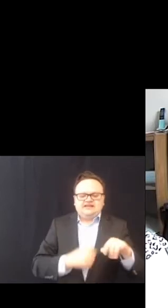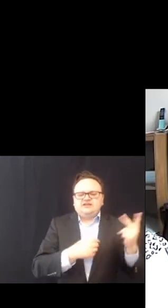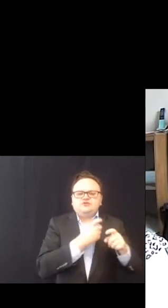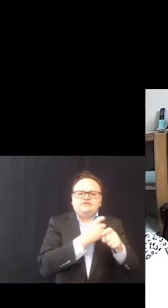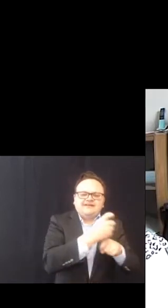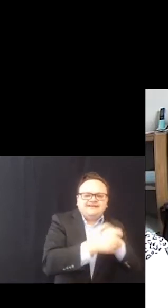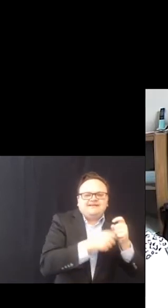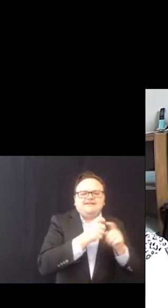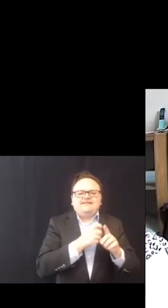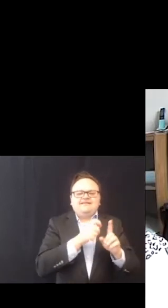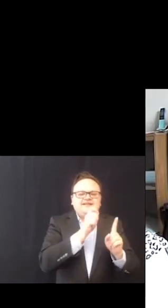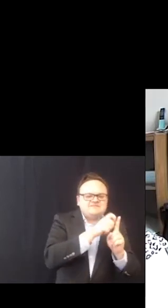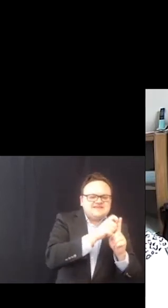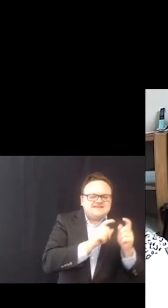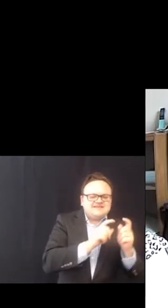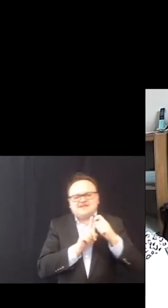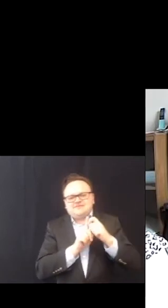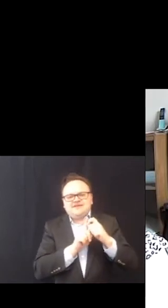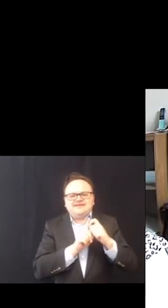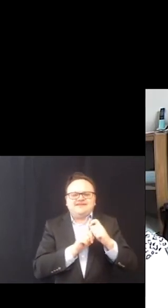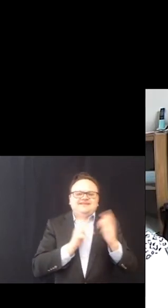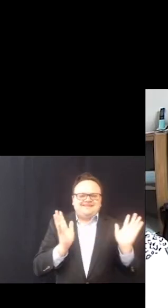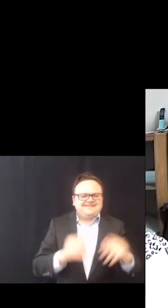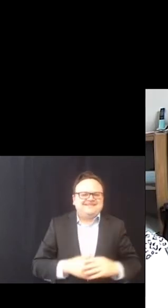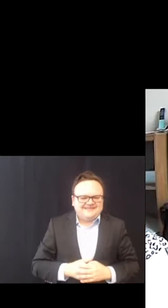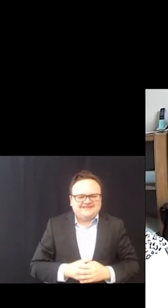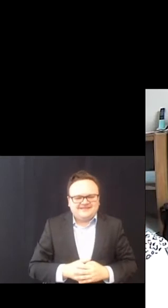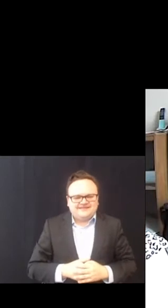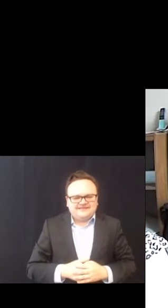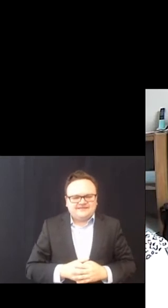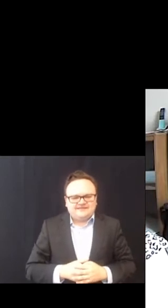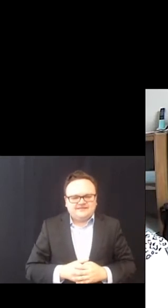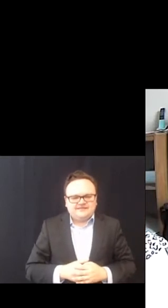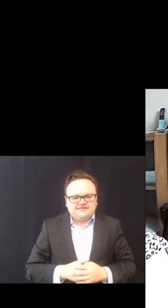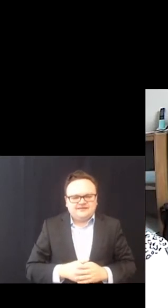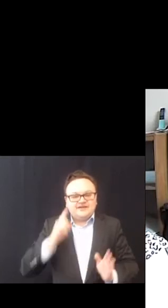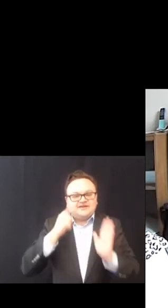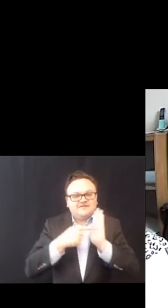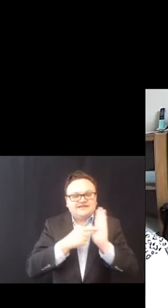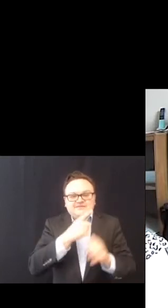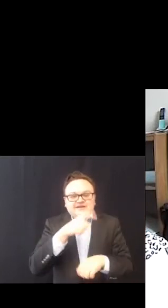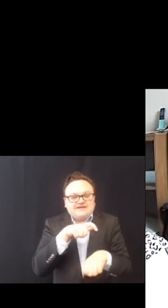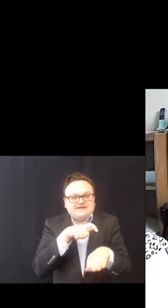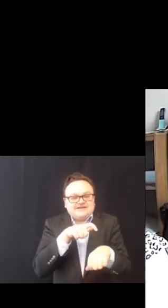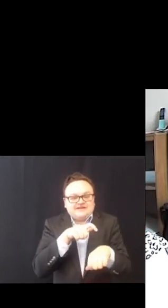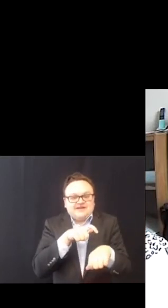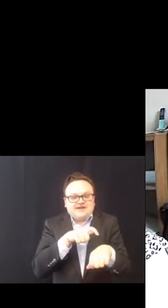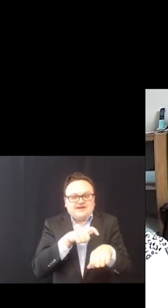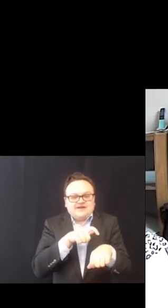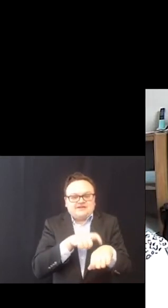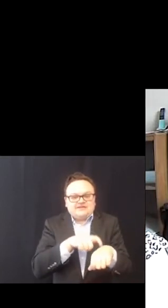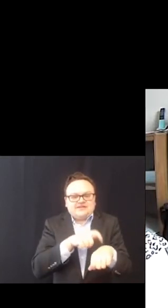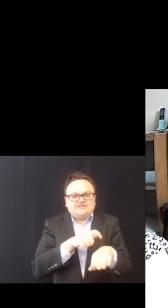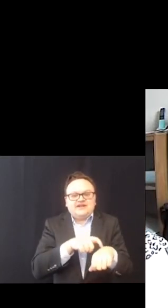each other, pick on each other, such as I told Homer that saying, "Hey, tell Danny that